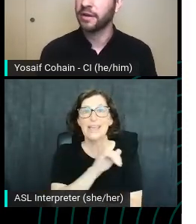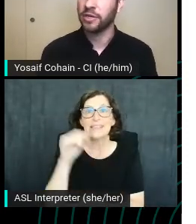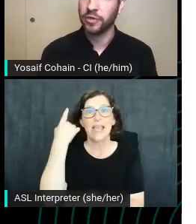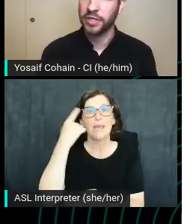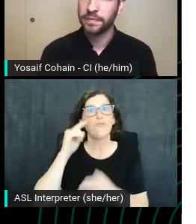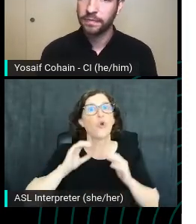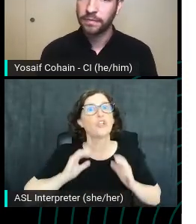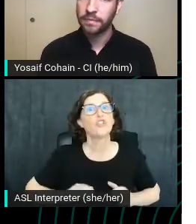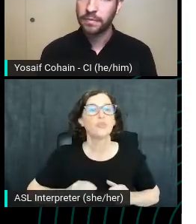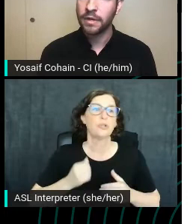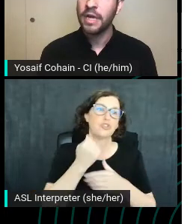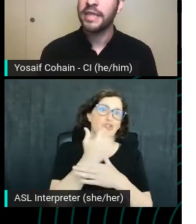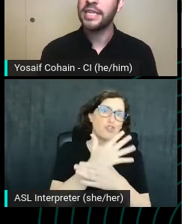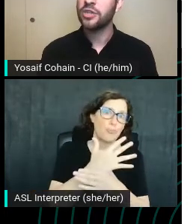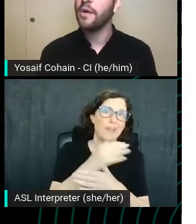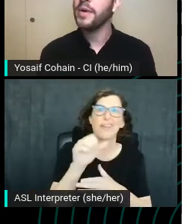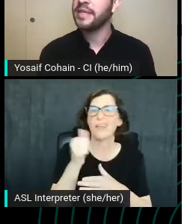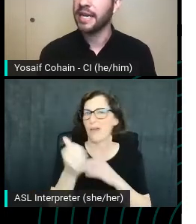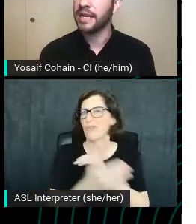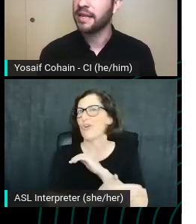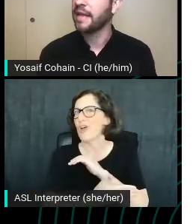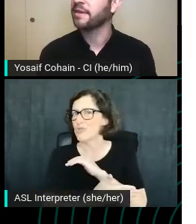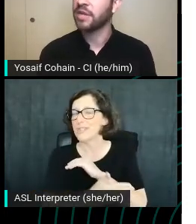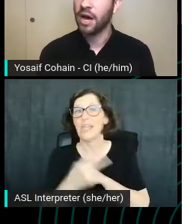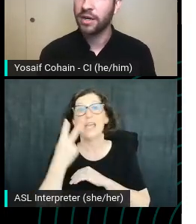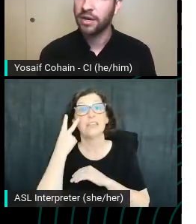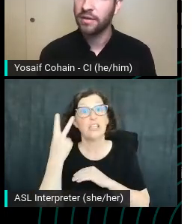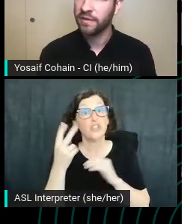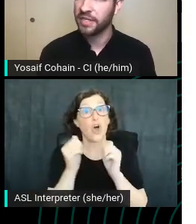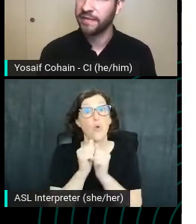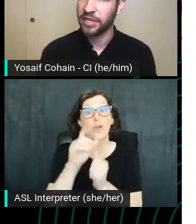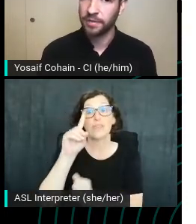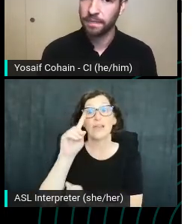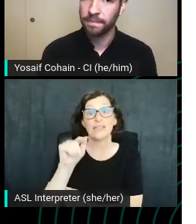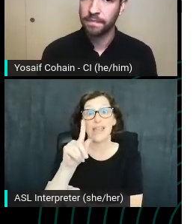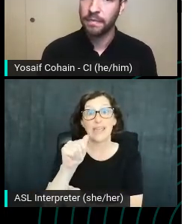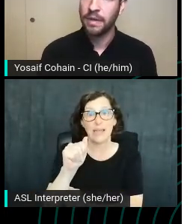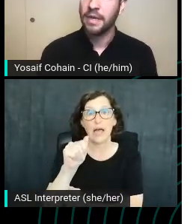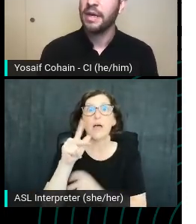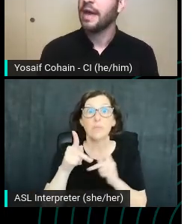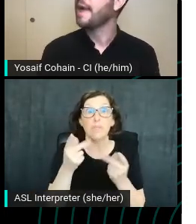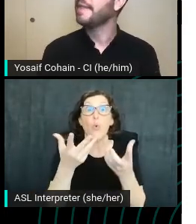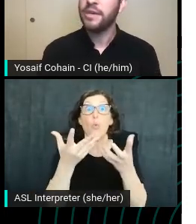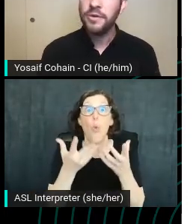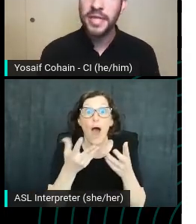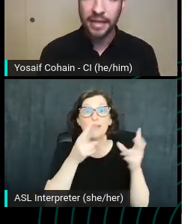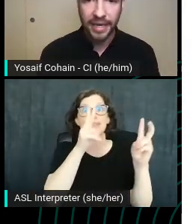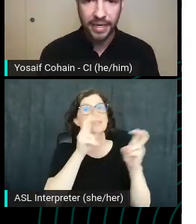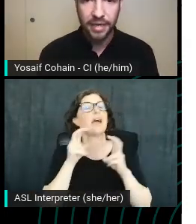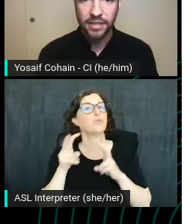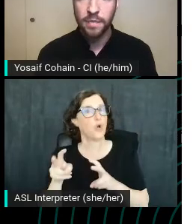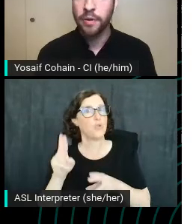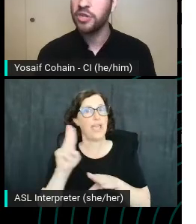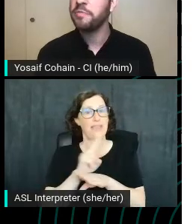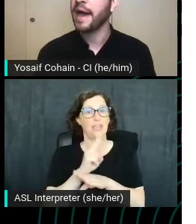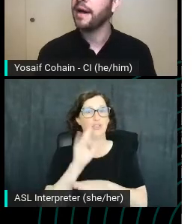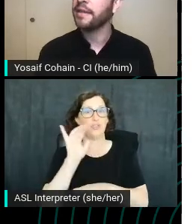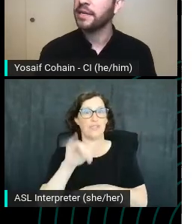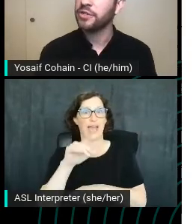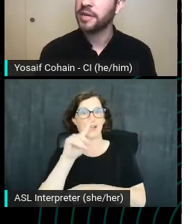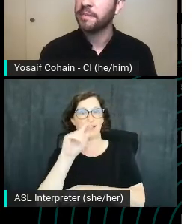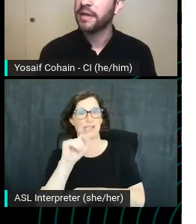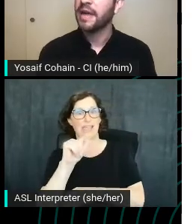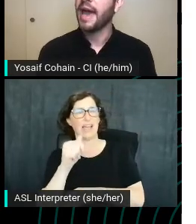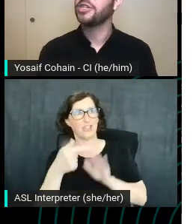and other countries. They saw with data that there's hunger for this feature. And they used that data to push back